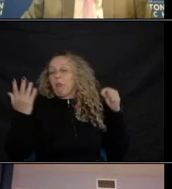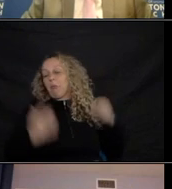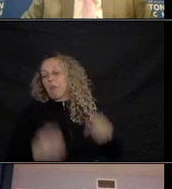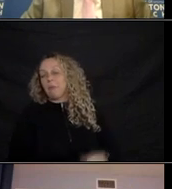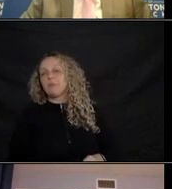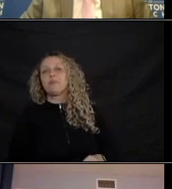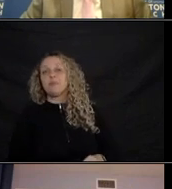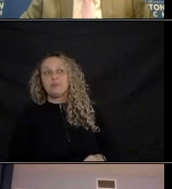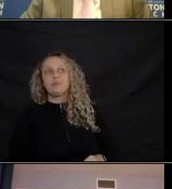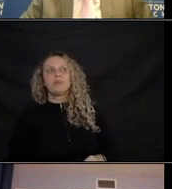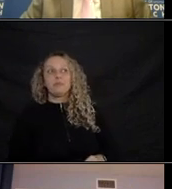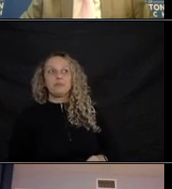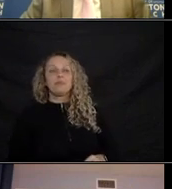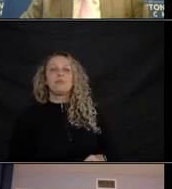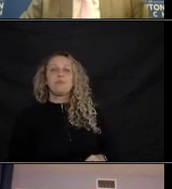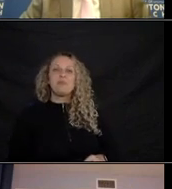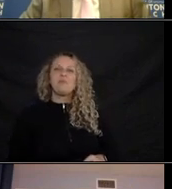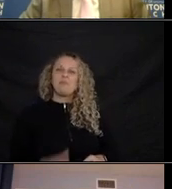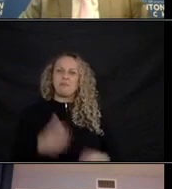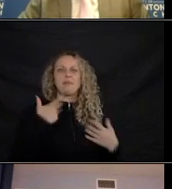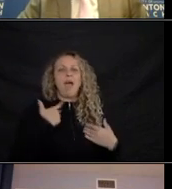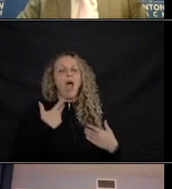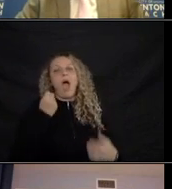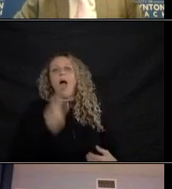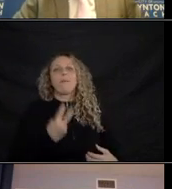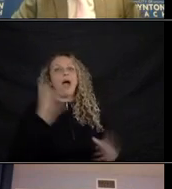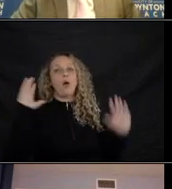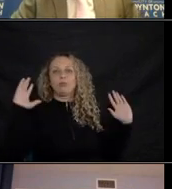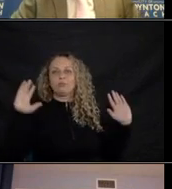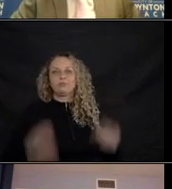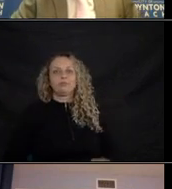And with that, I'm out.